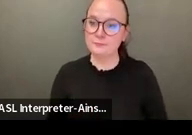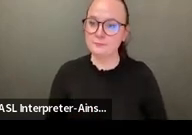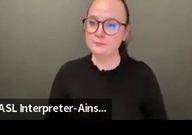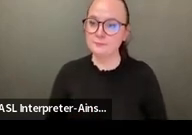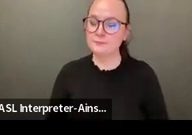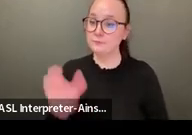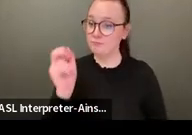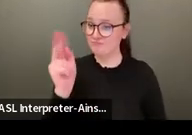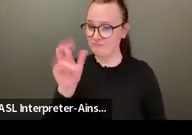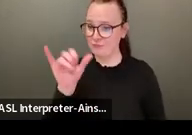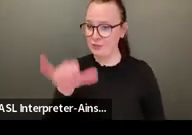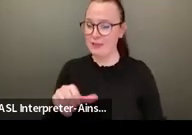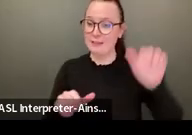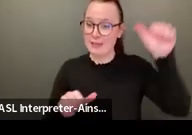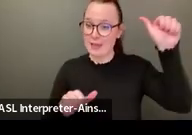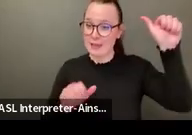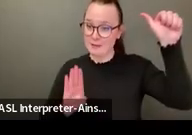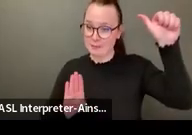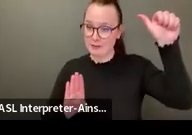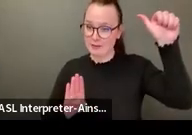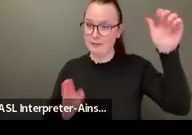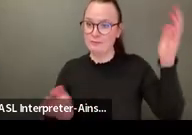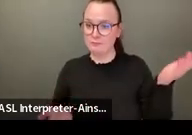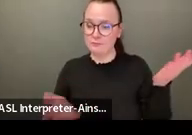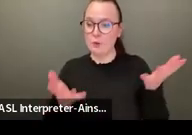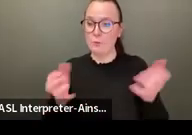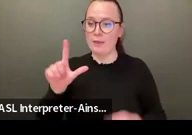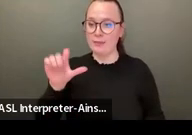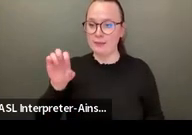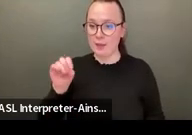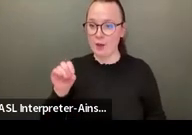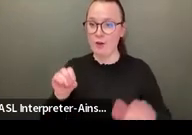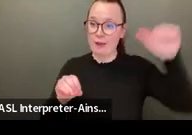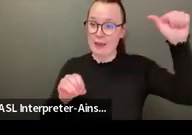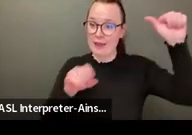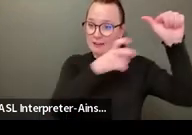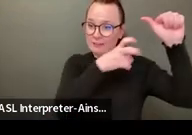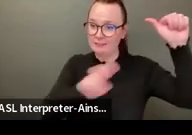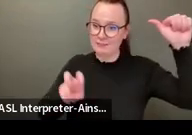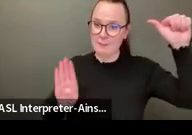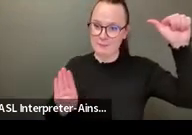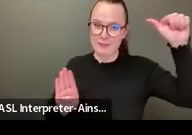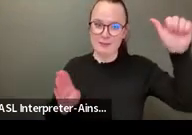All right, so that's A to B. So we want Leo to get from A to B.